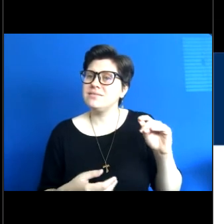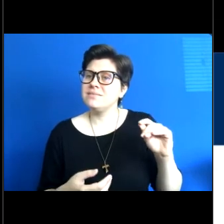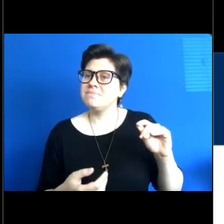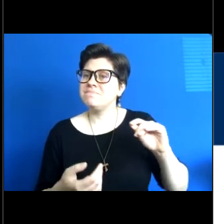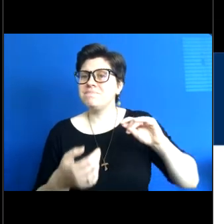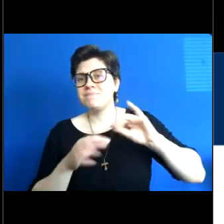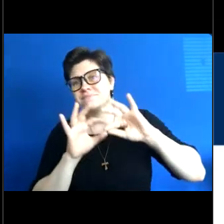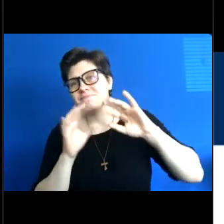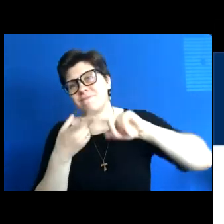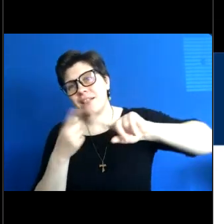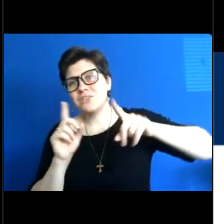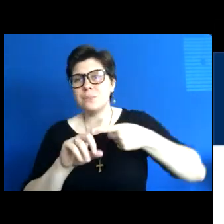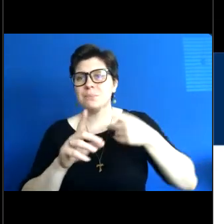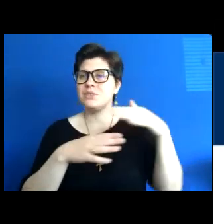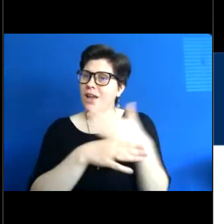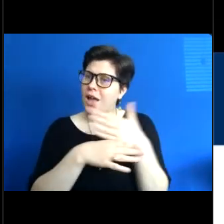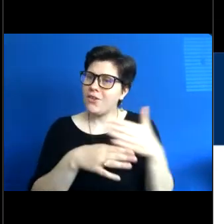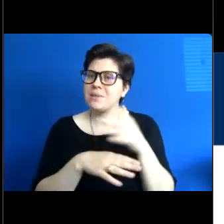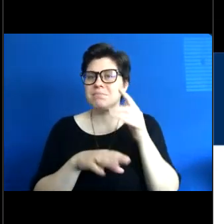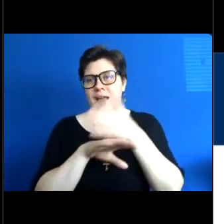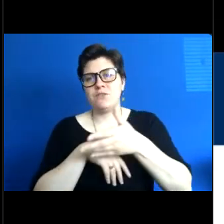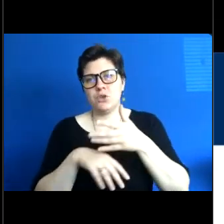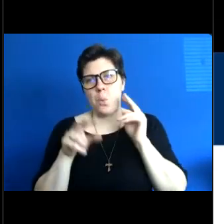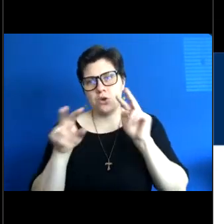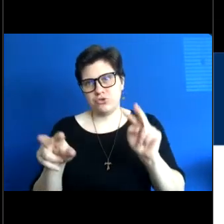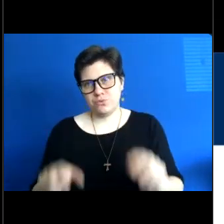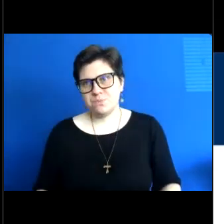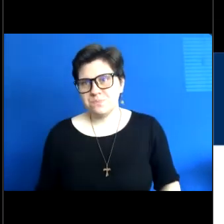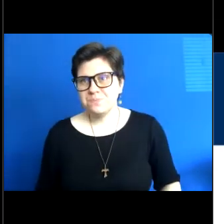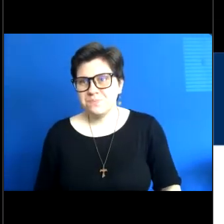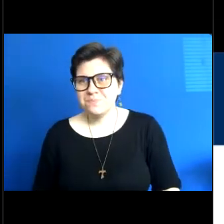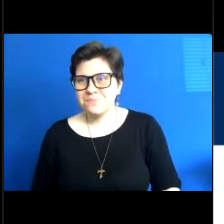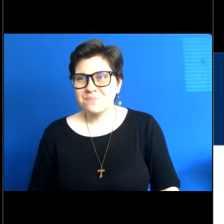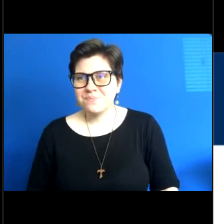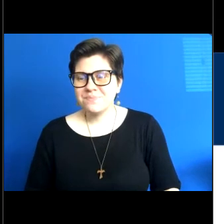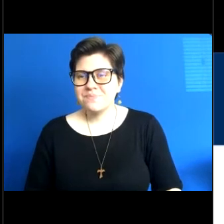and sharing after we watch that recorded message.